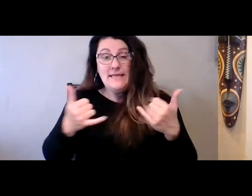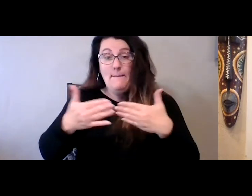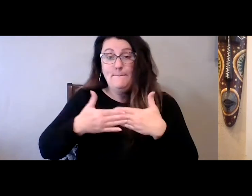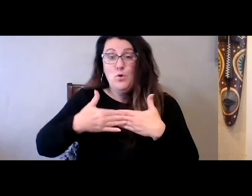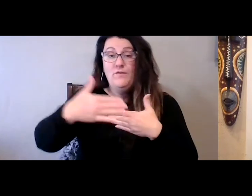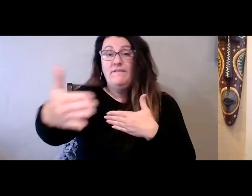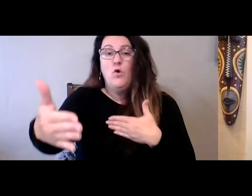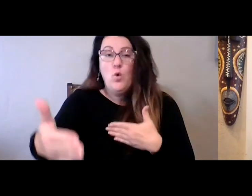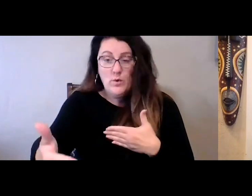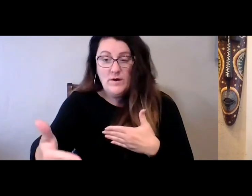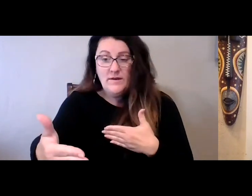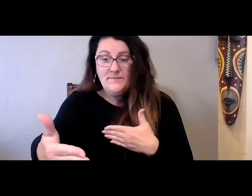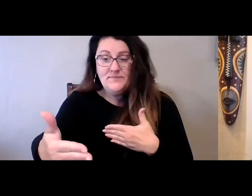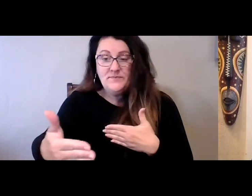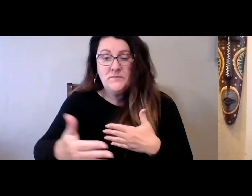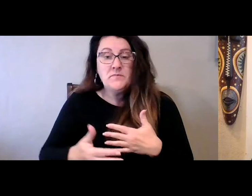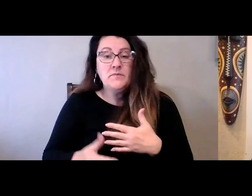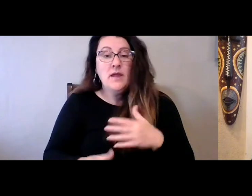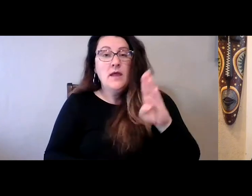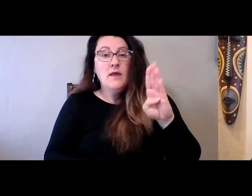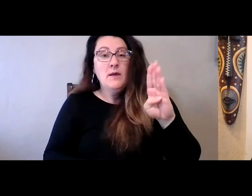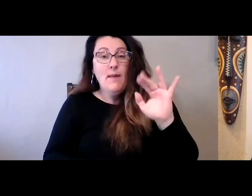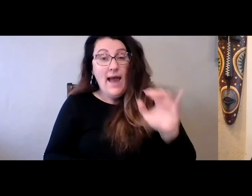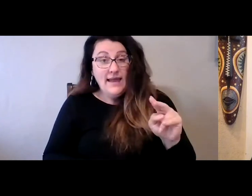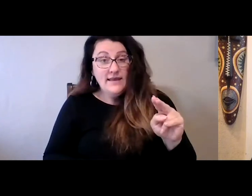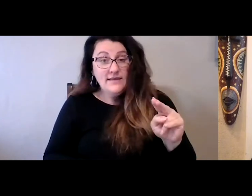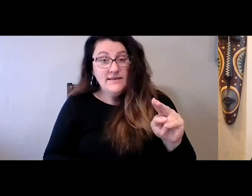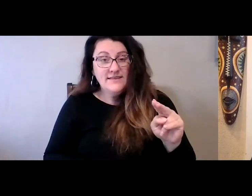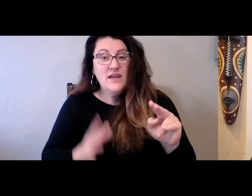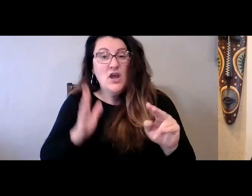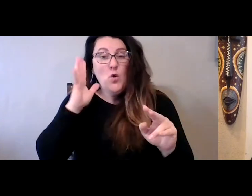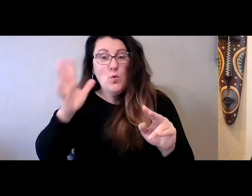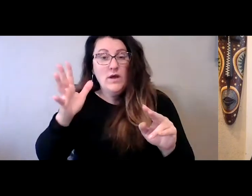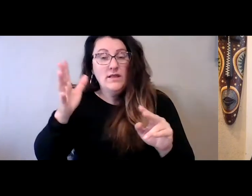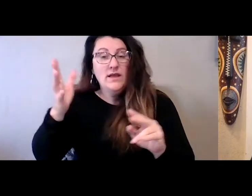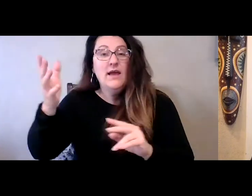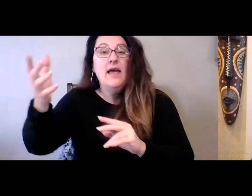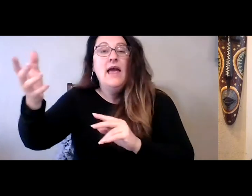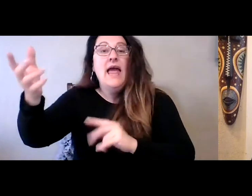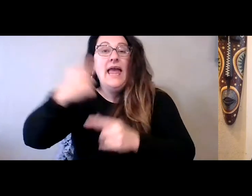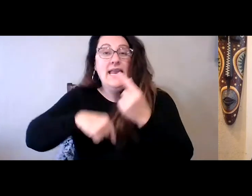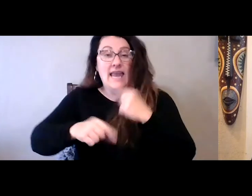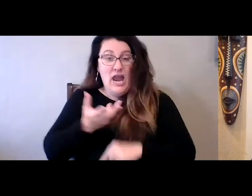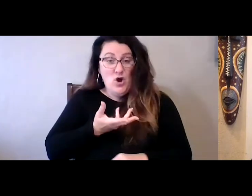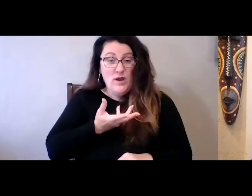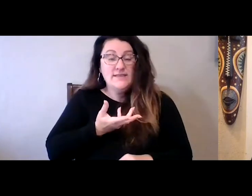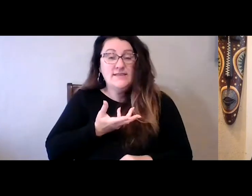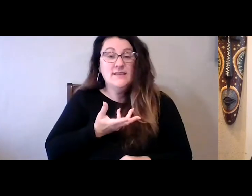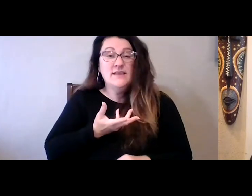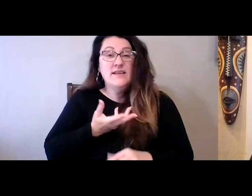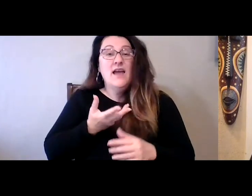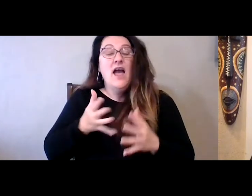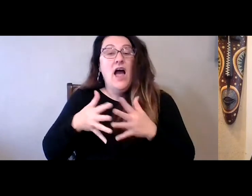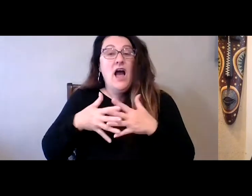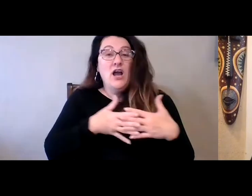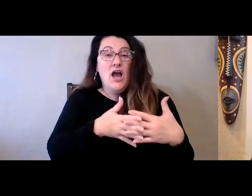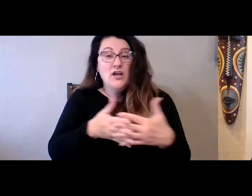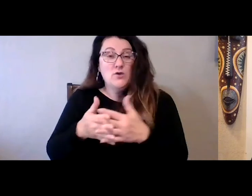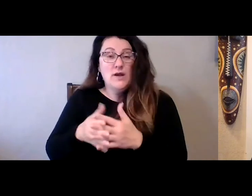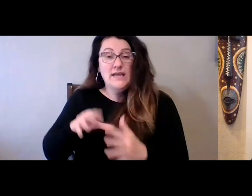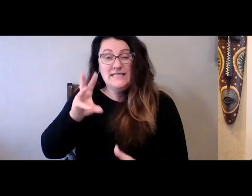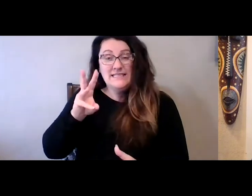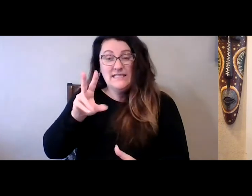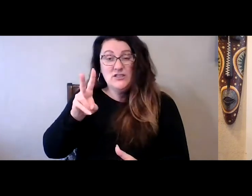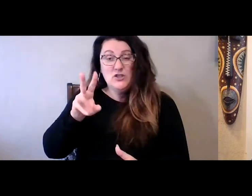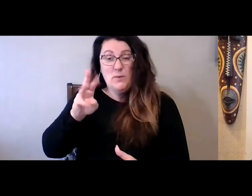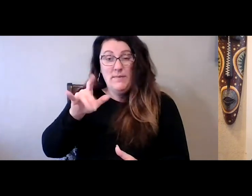up here is that, Joe Biden is going to inherit, a country in which 62 plus